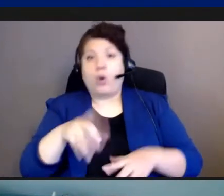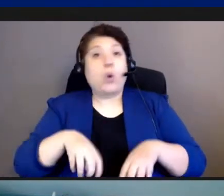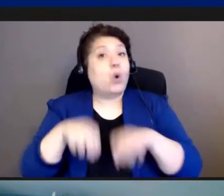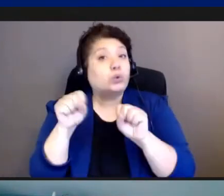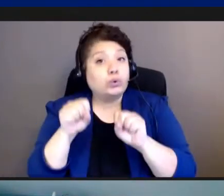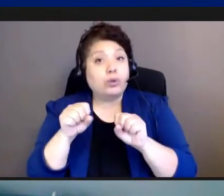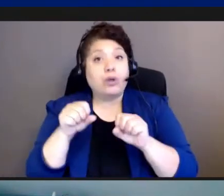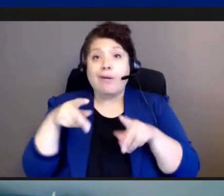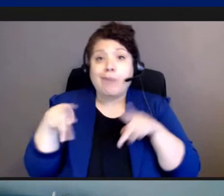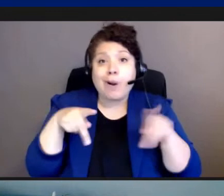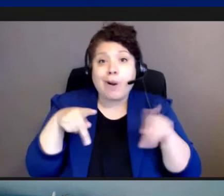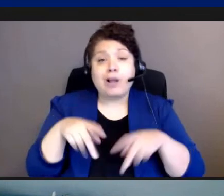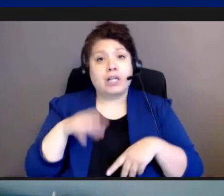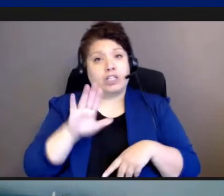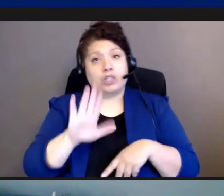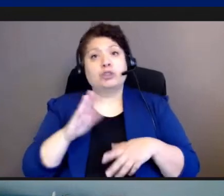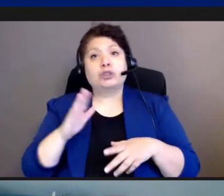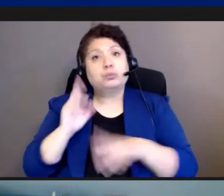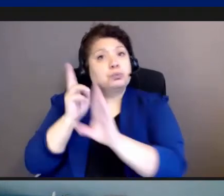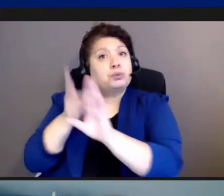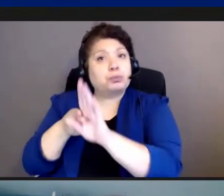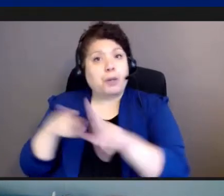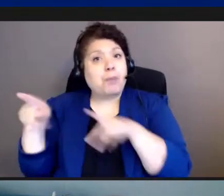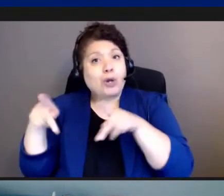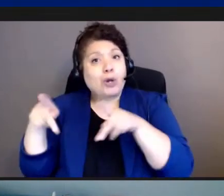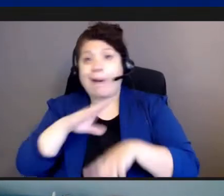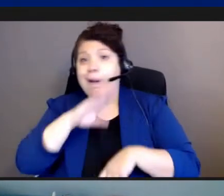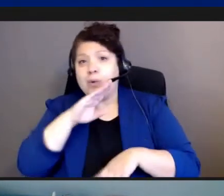encourage Halloween parties or gatherings this year.